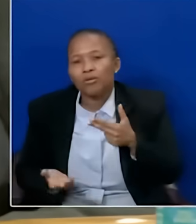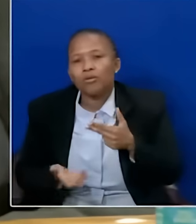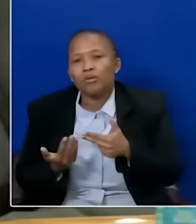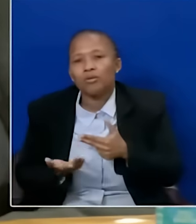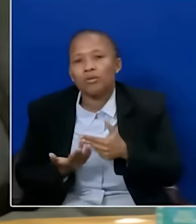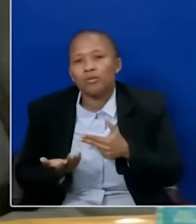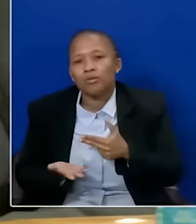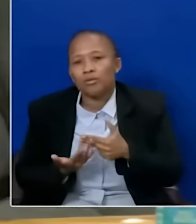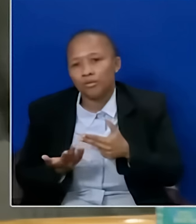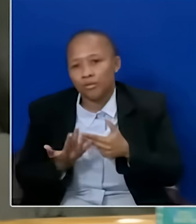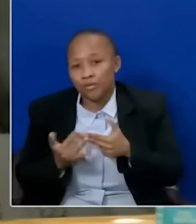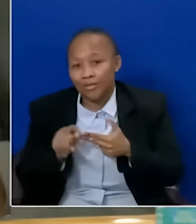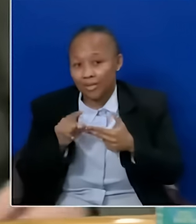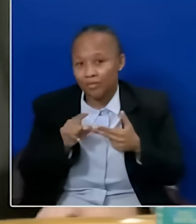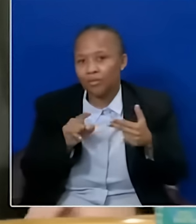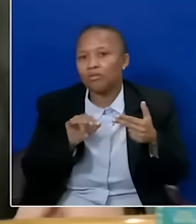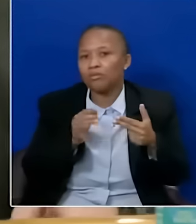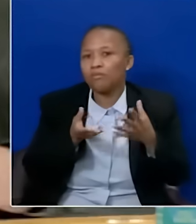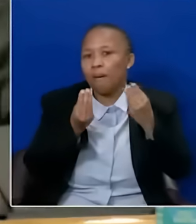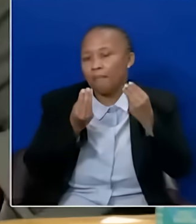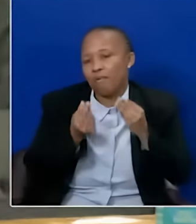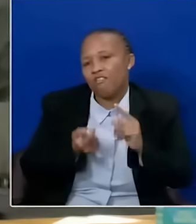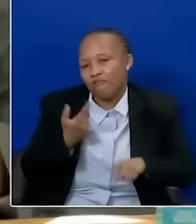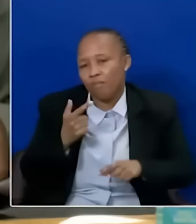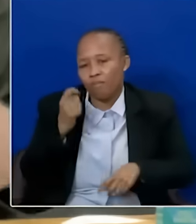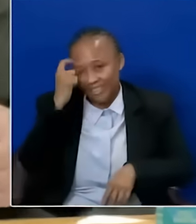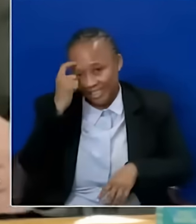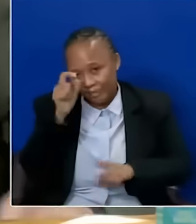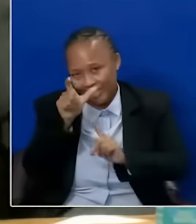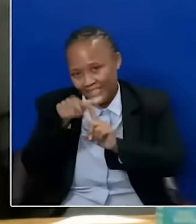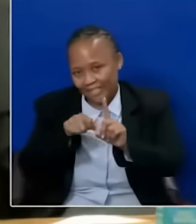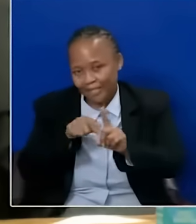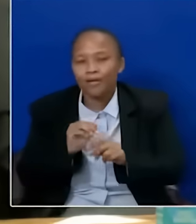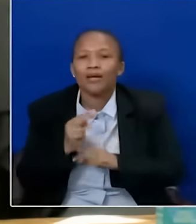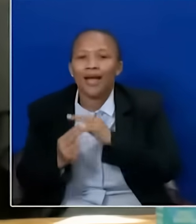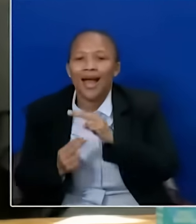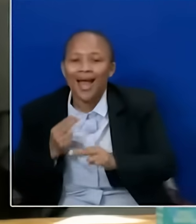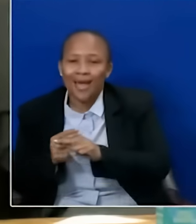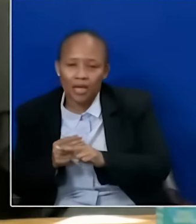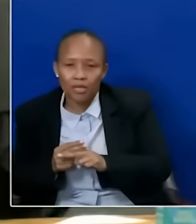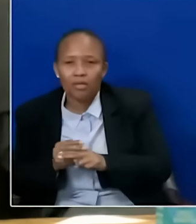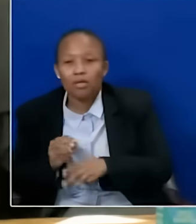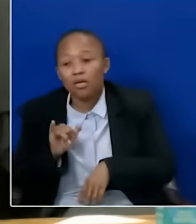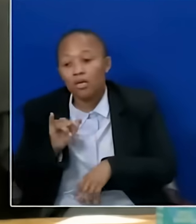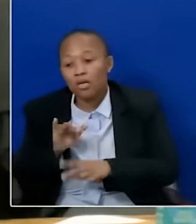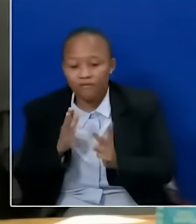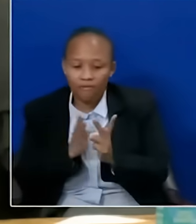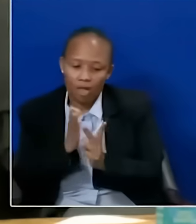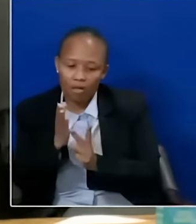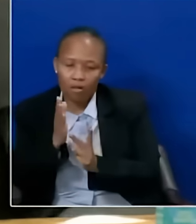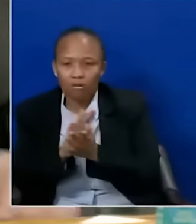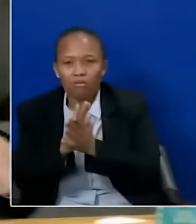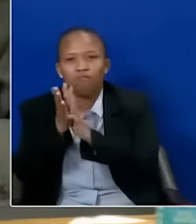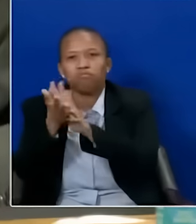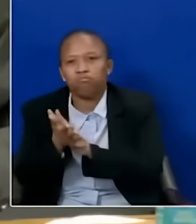suspects. Again, if you're looking to sabotage the prosecution or the investigation, it's